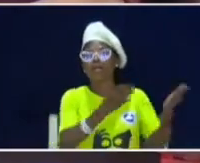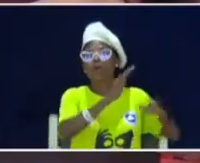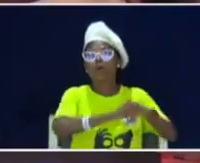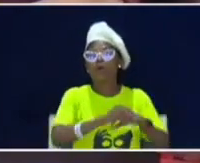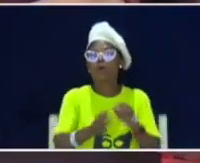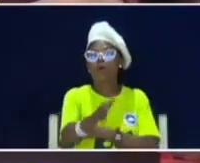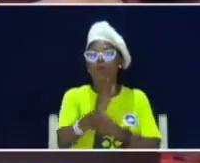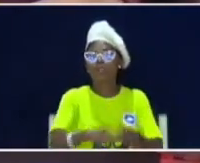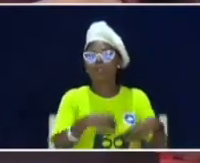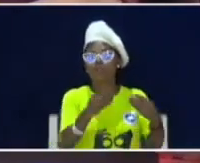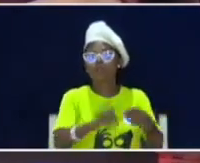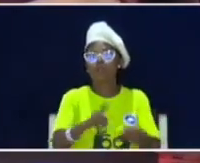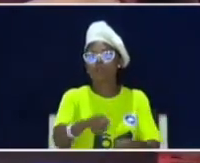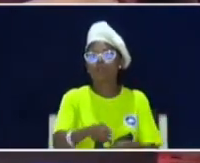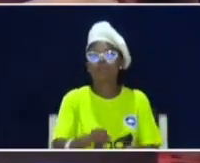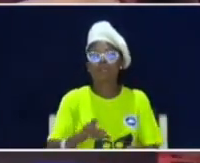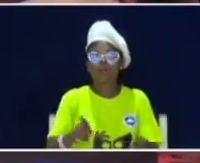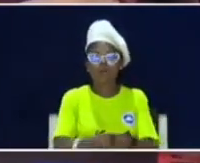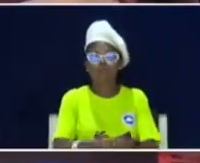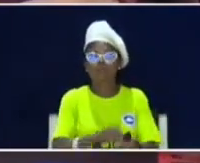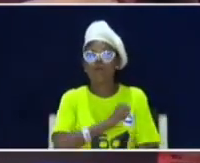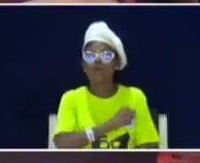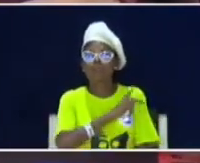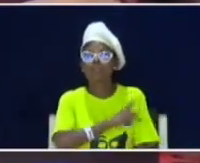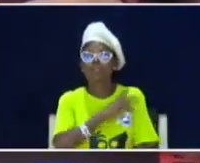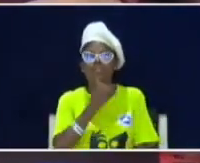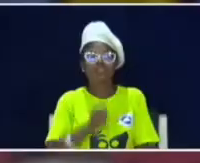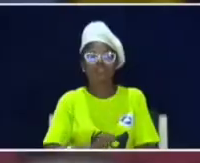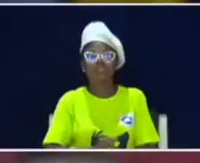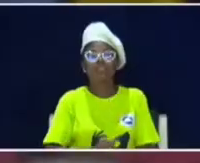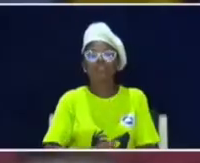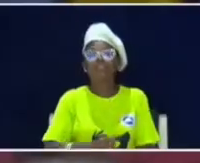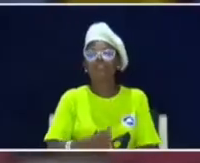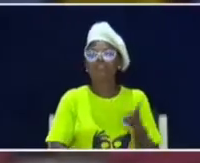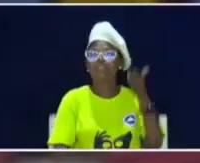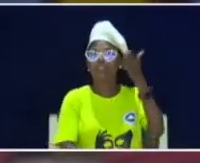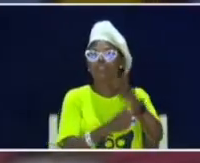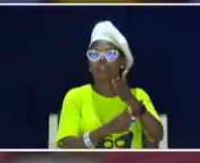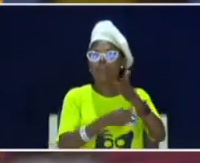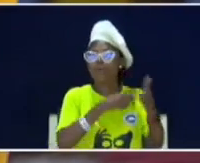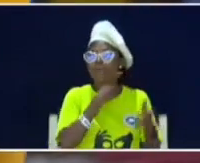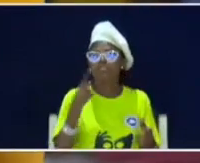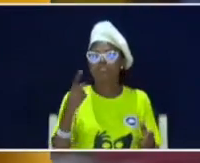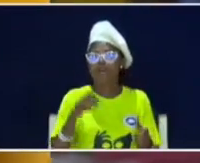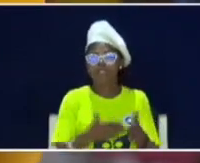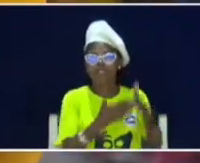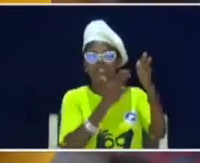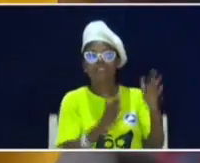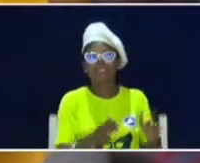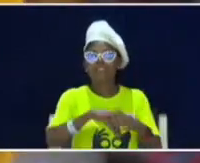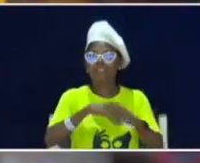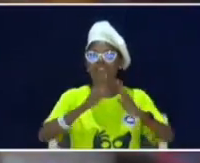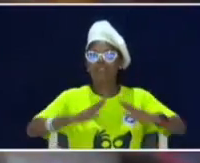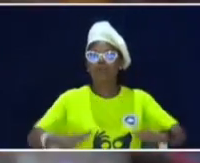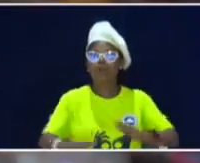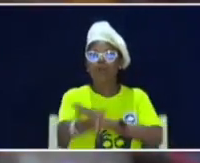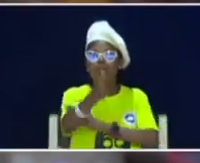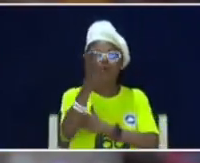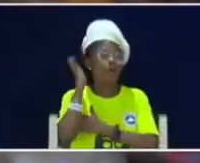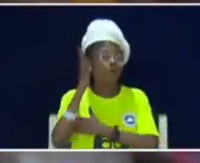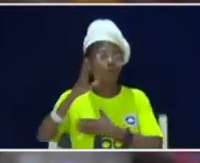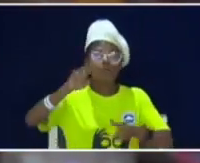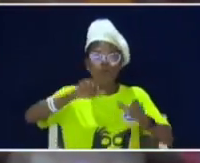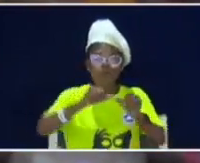Jesus' name. I also appreciate the senior pastors and our leaders in the house. The Lord continue to renew you